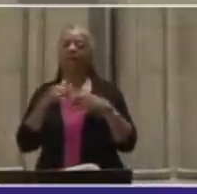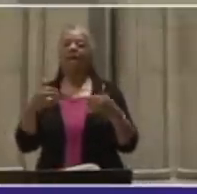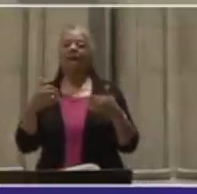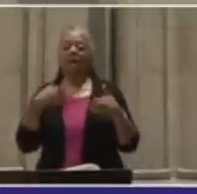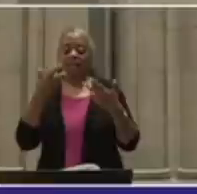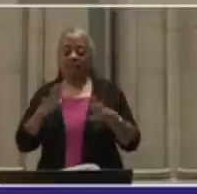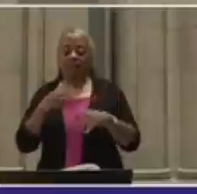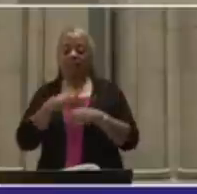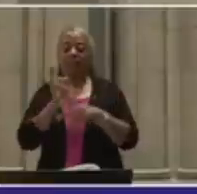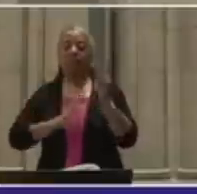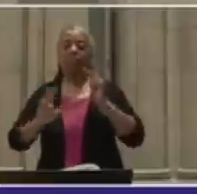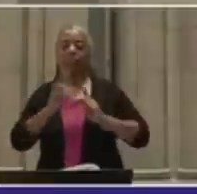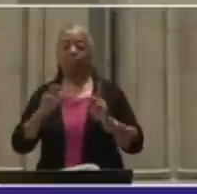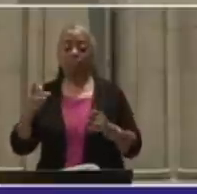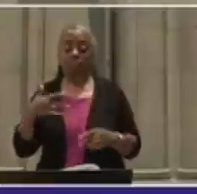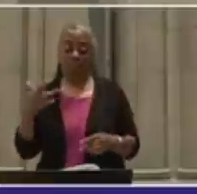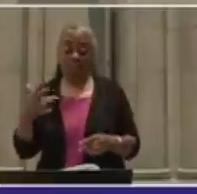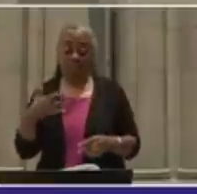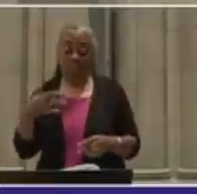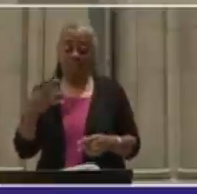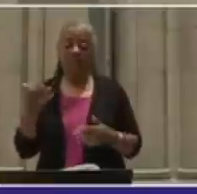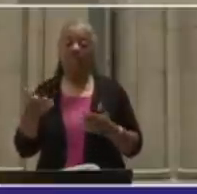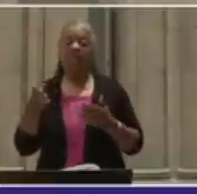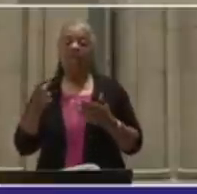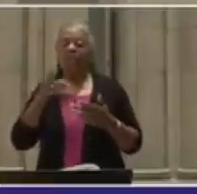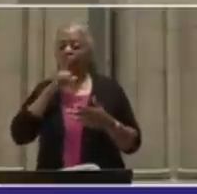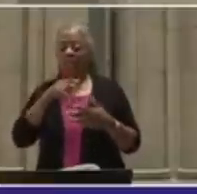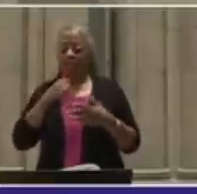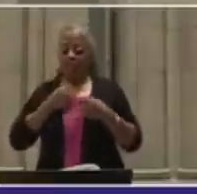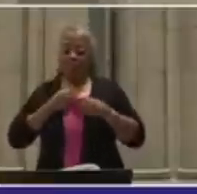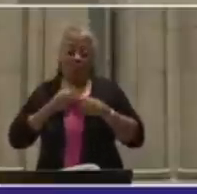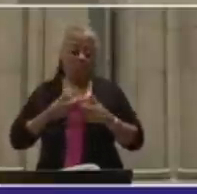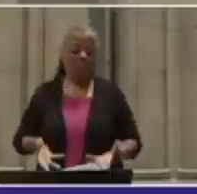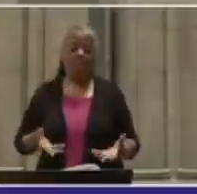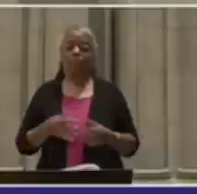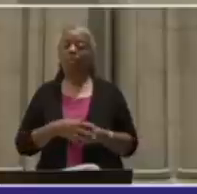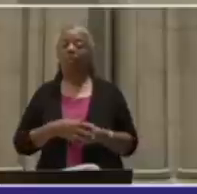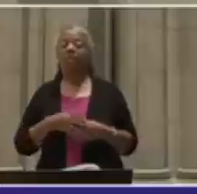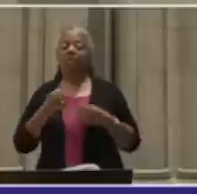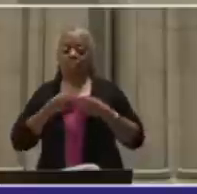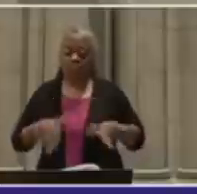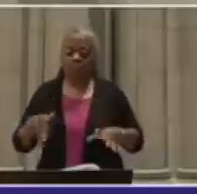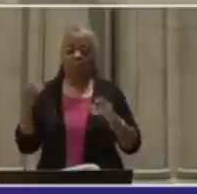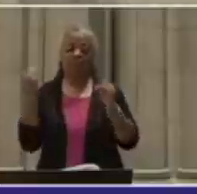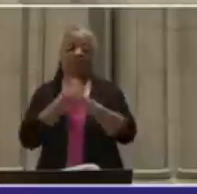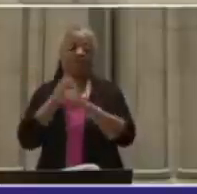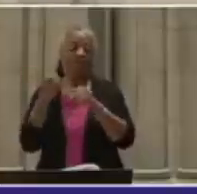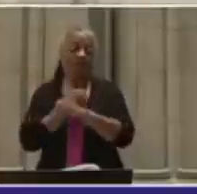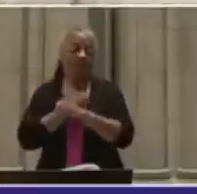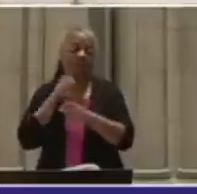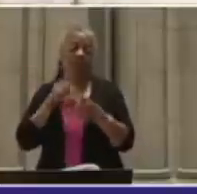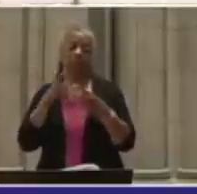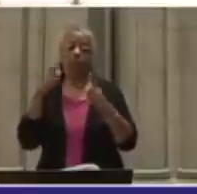made some people to feel dead tired. tired of fighting against it to the point that